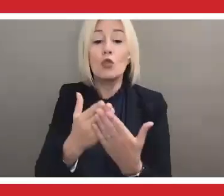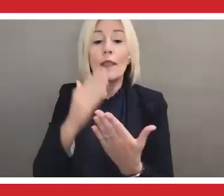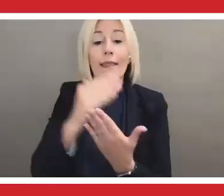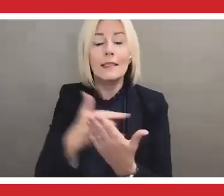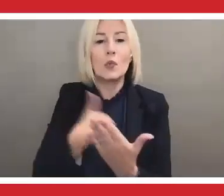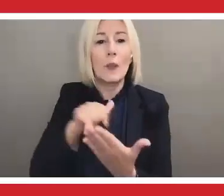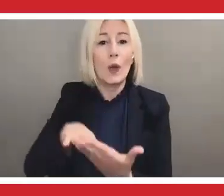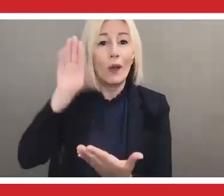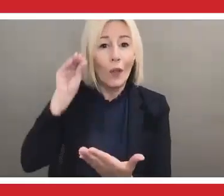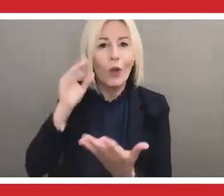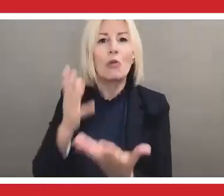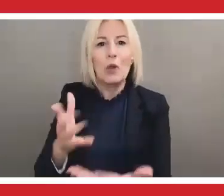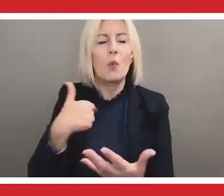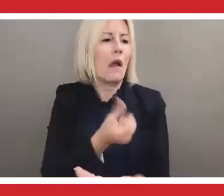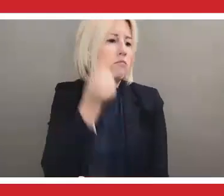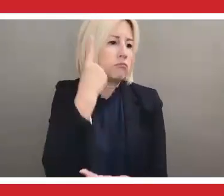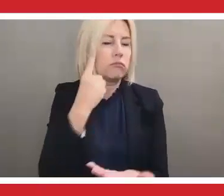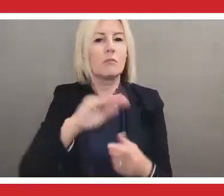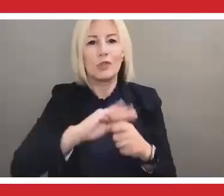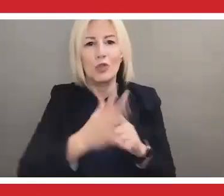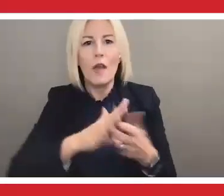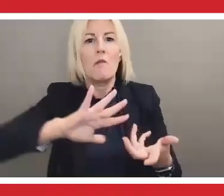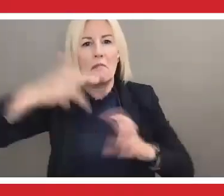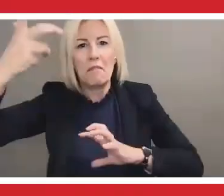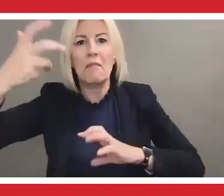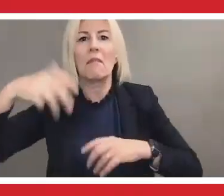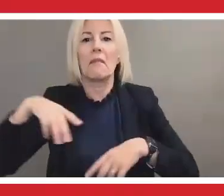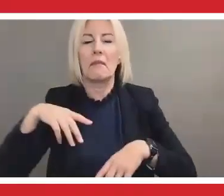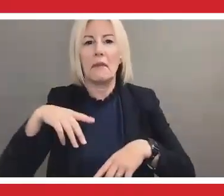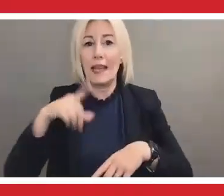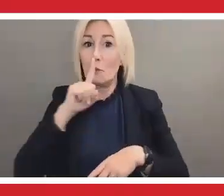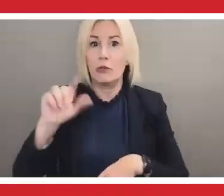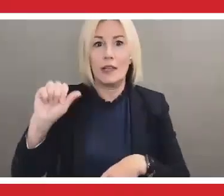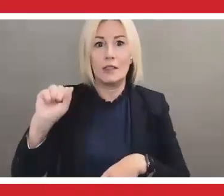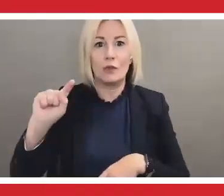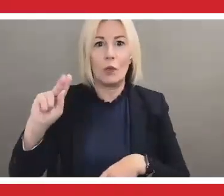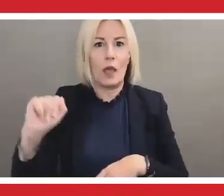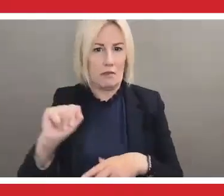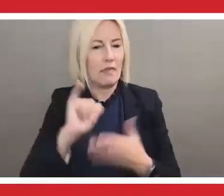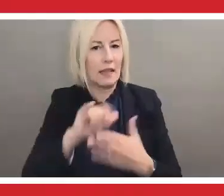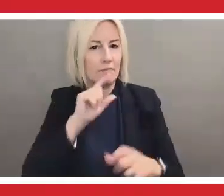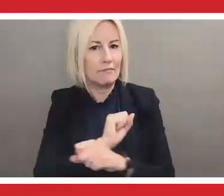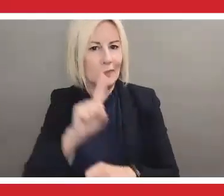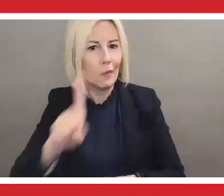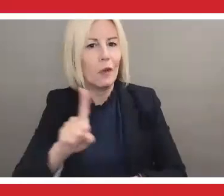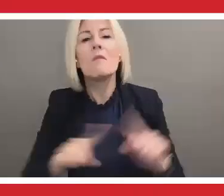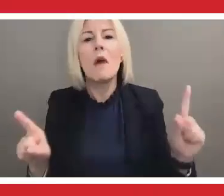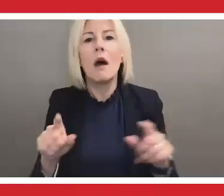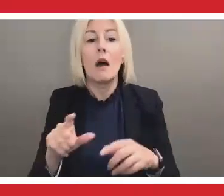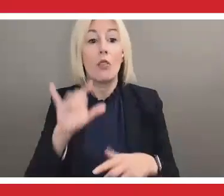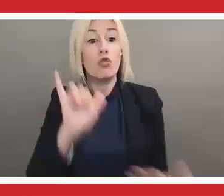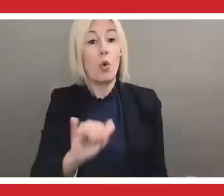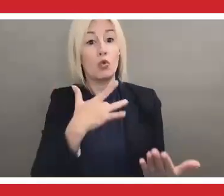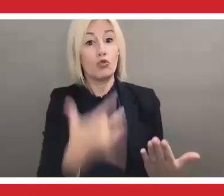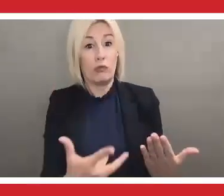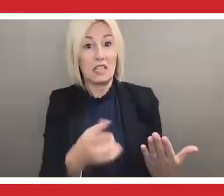understand COVID has disrupted, and I'm sure in Estonia that's been exactly the case. But in terms of those trends, would you agree with David? Are